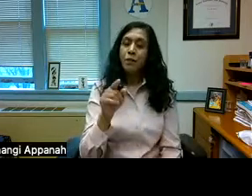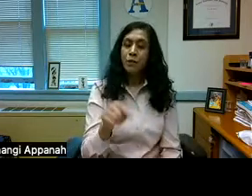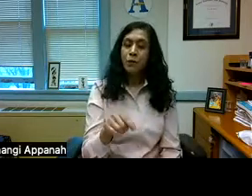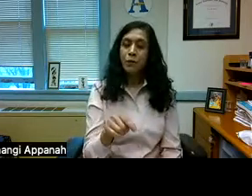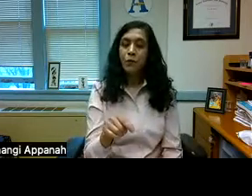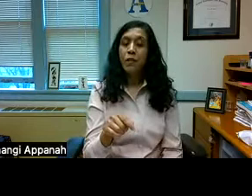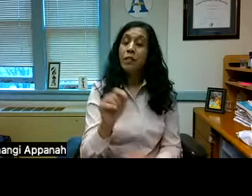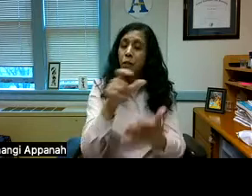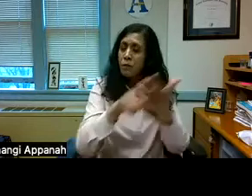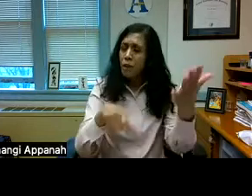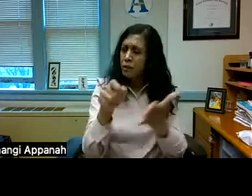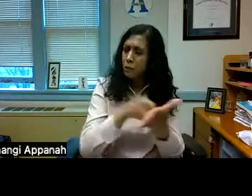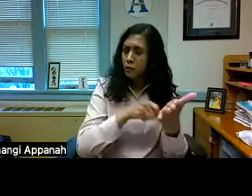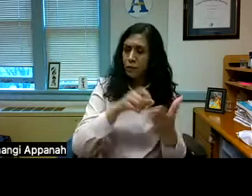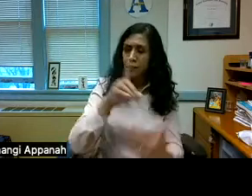the pandemic.